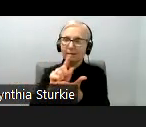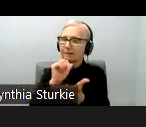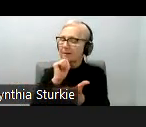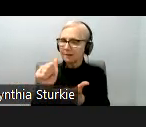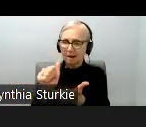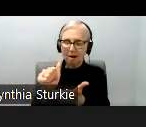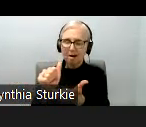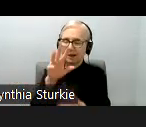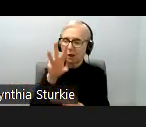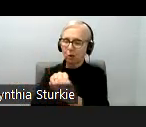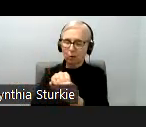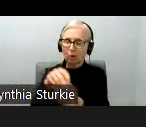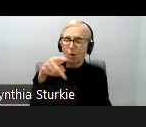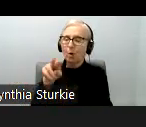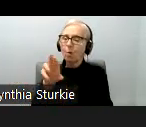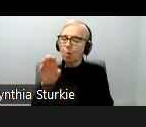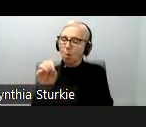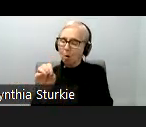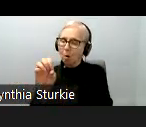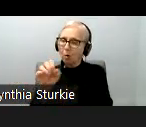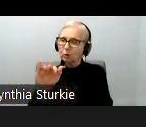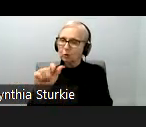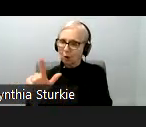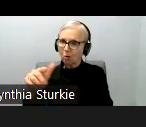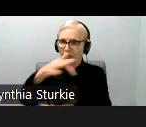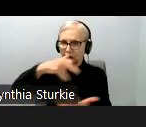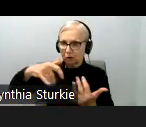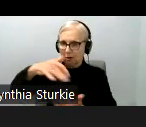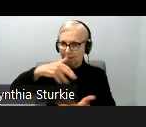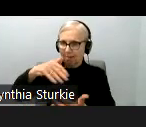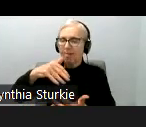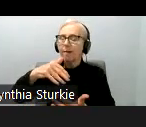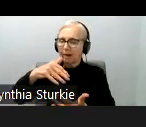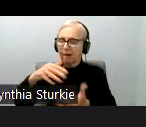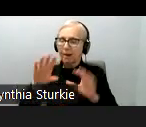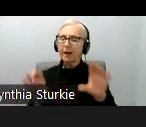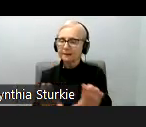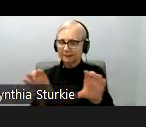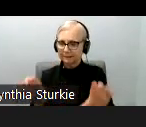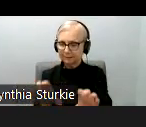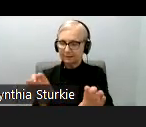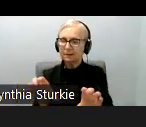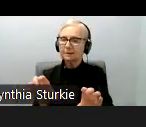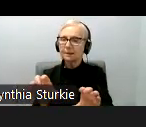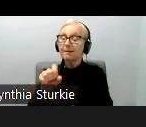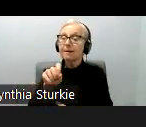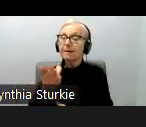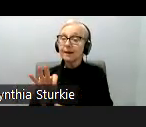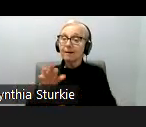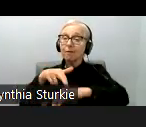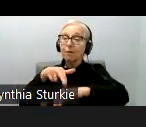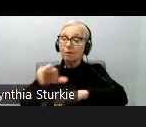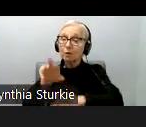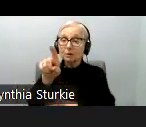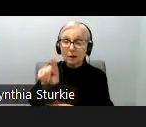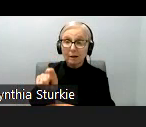pro-social activities, and we did receive some feedback to make sure that that was included in the rule draft. If referrals are needed, they will